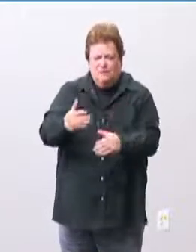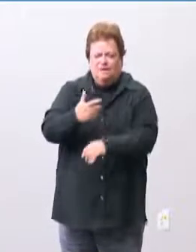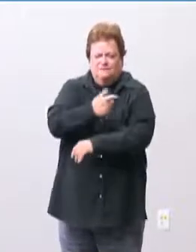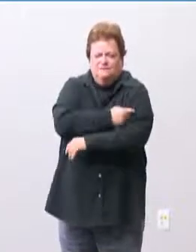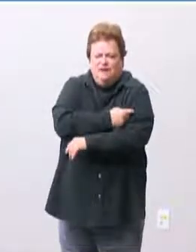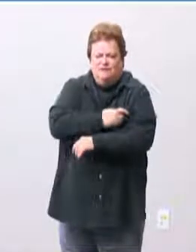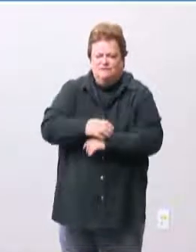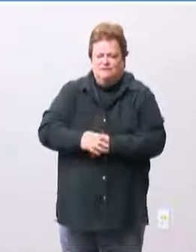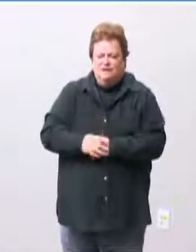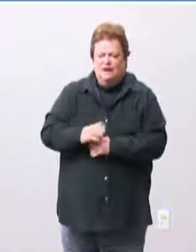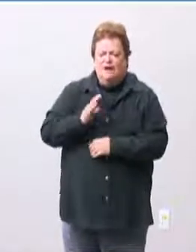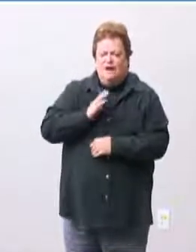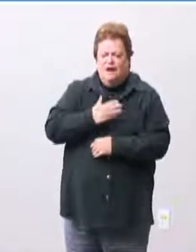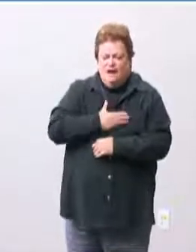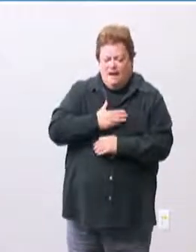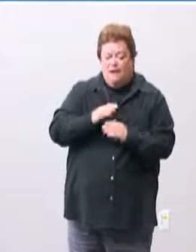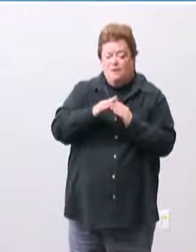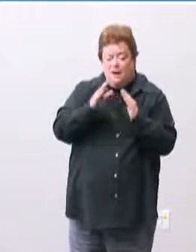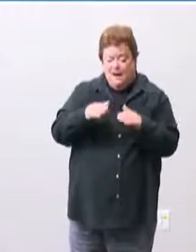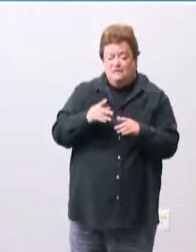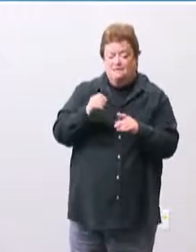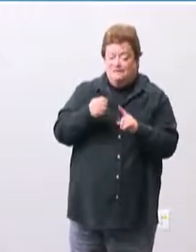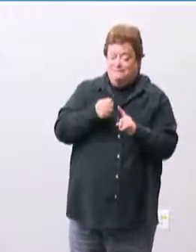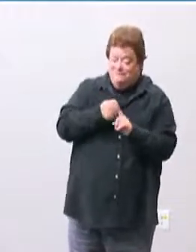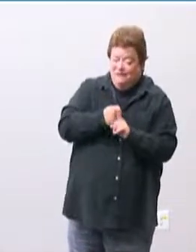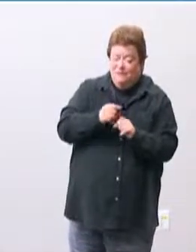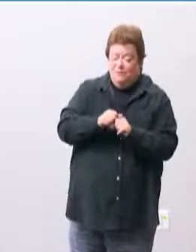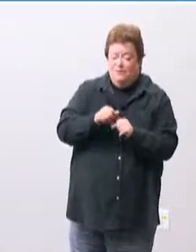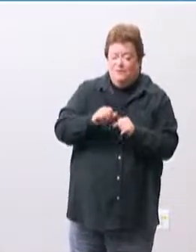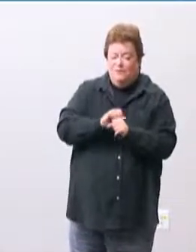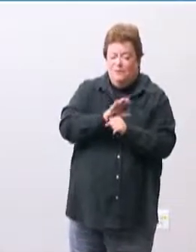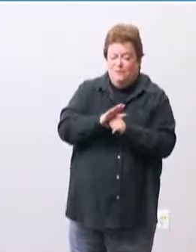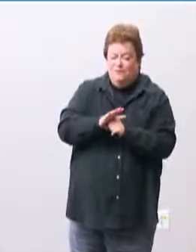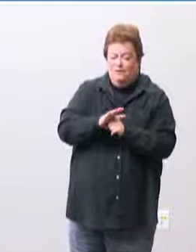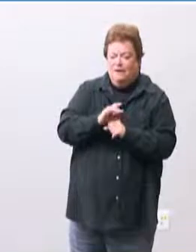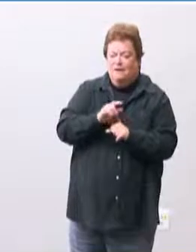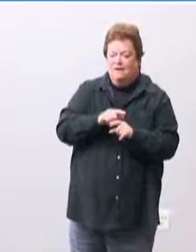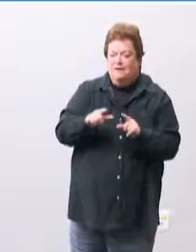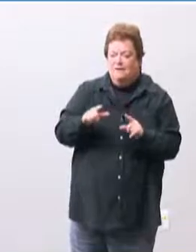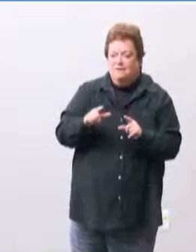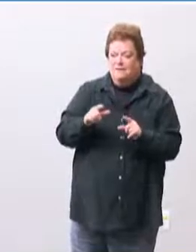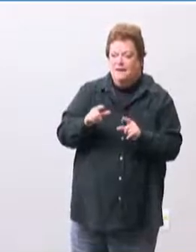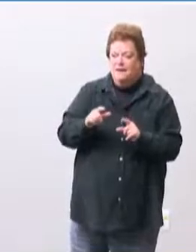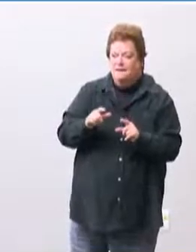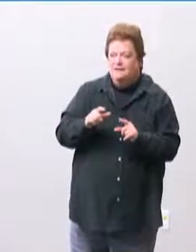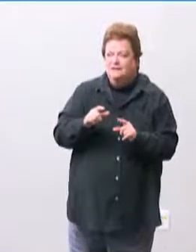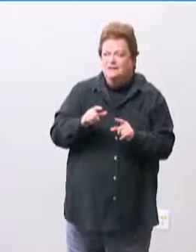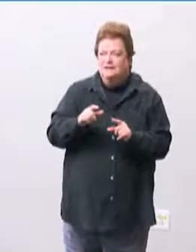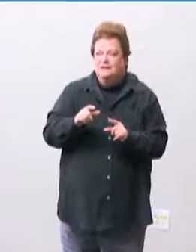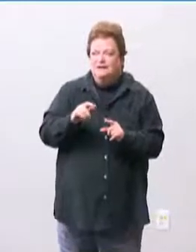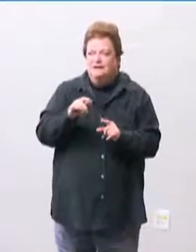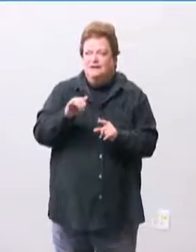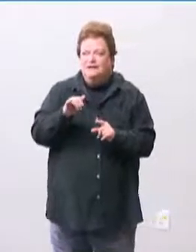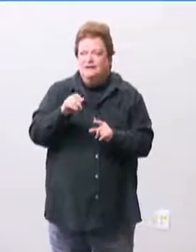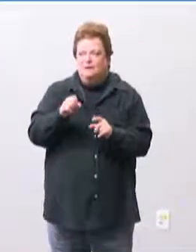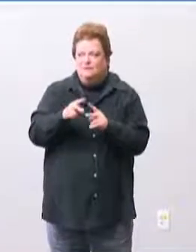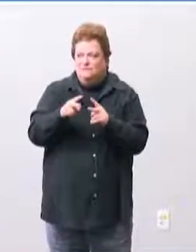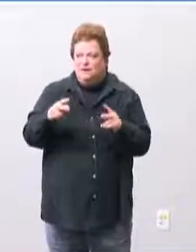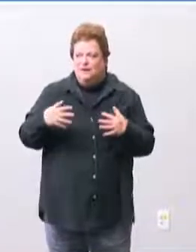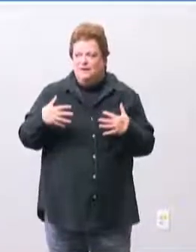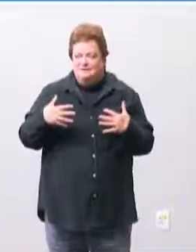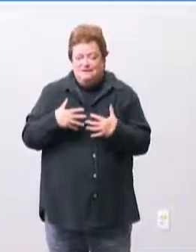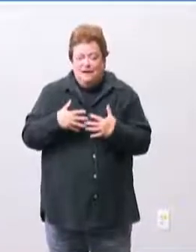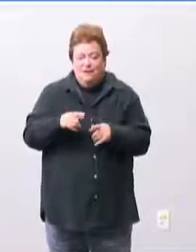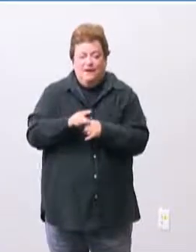our household did come down with COVID in December, and it was very traumatic, scary. As a